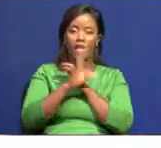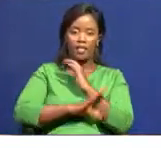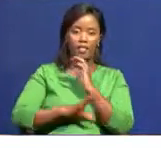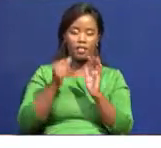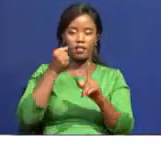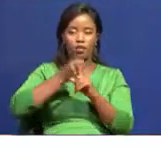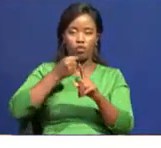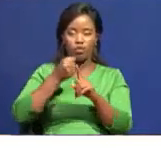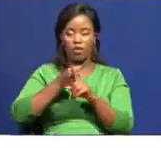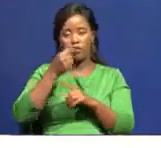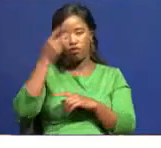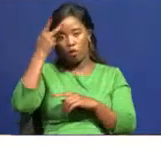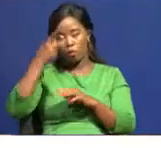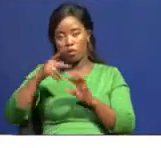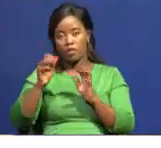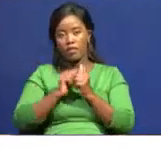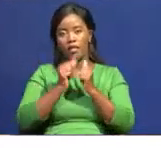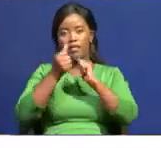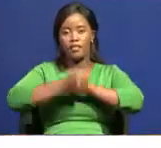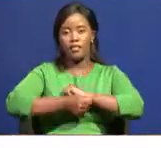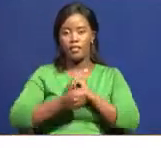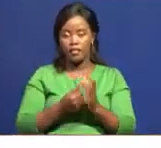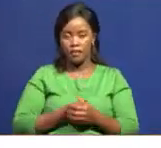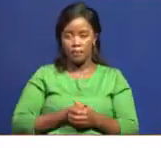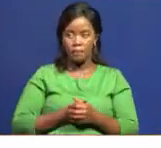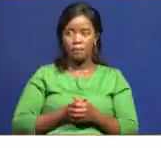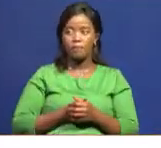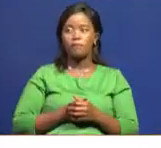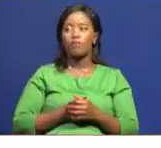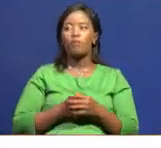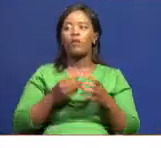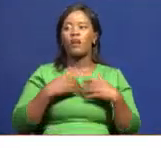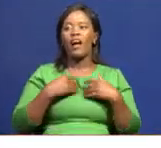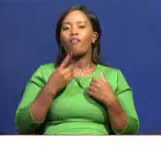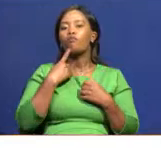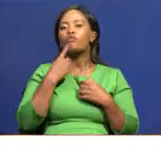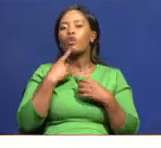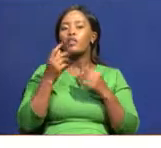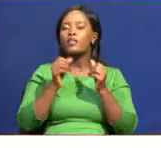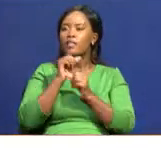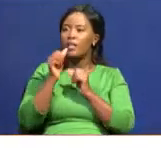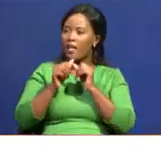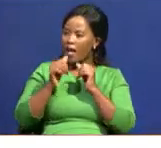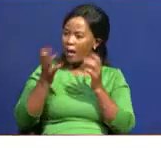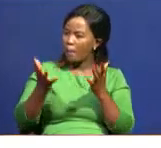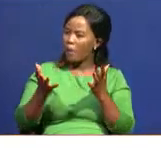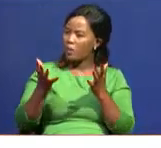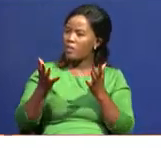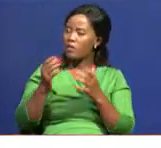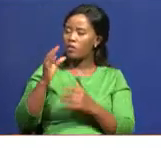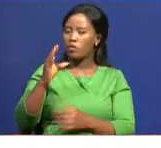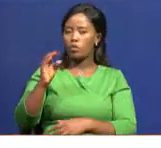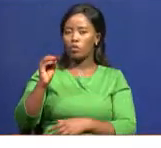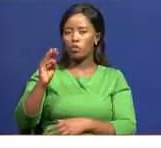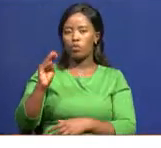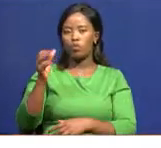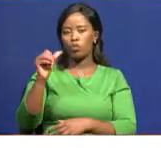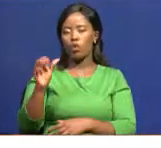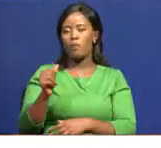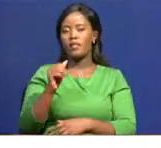in the region to deter restrictive practices. They're talking about inflation. They say average inflation in the COMESA region is